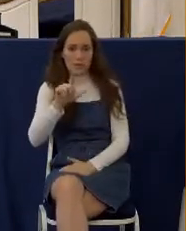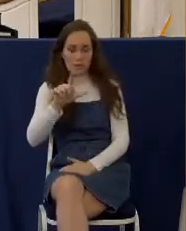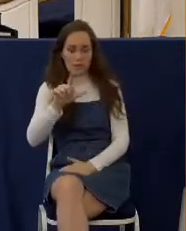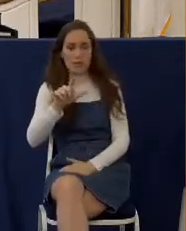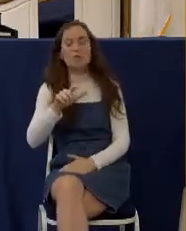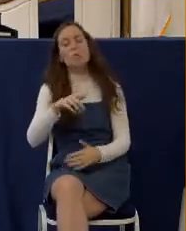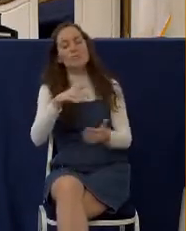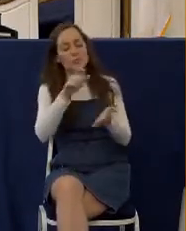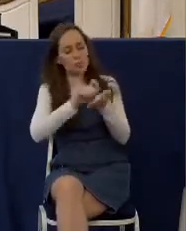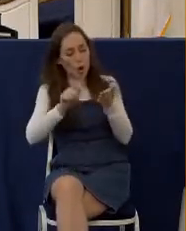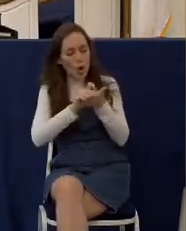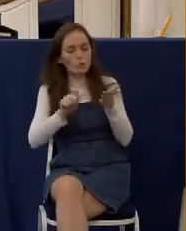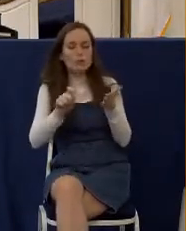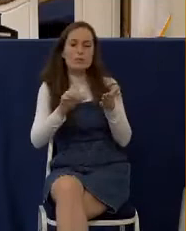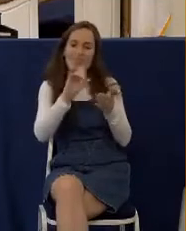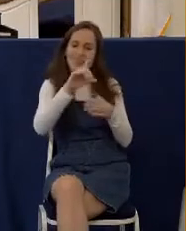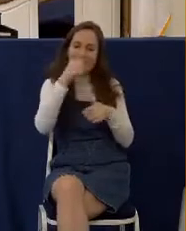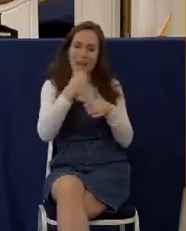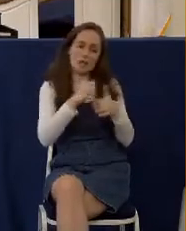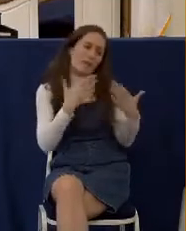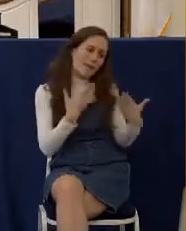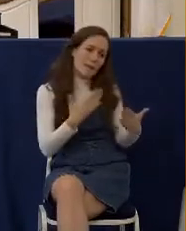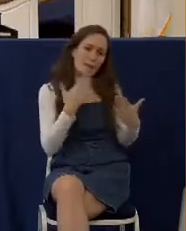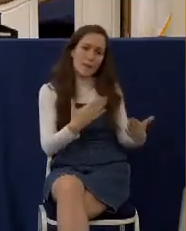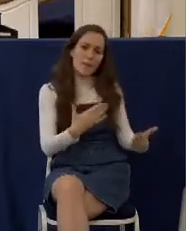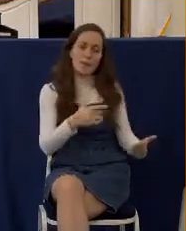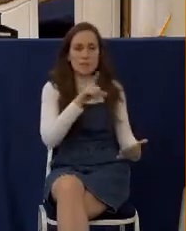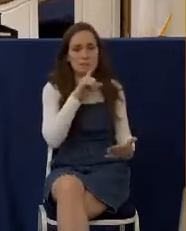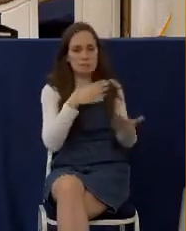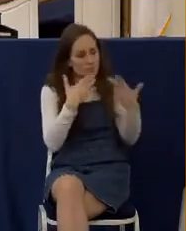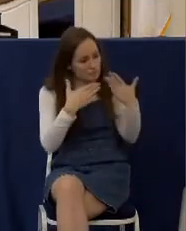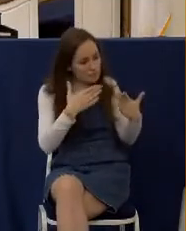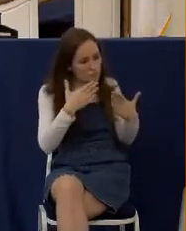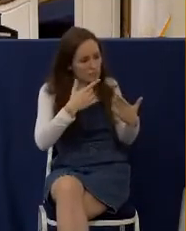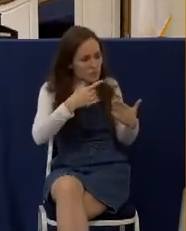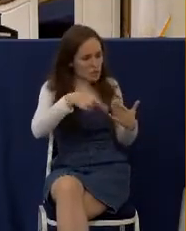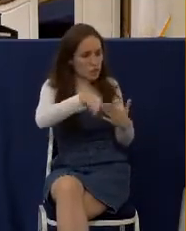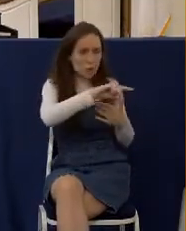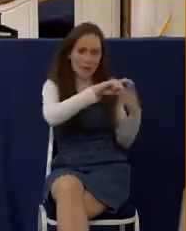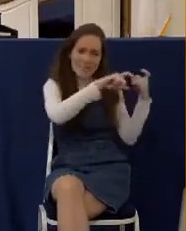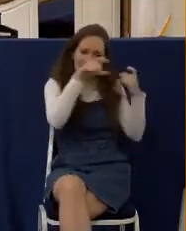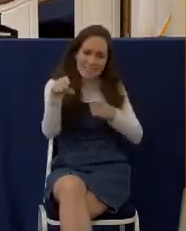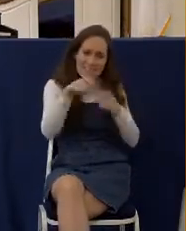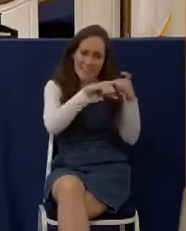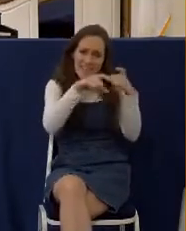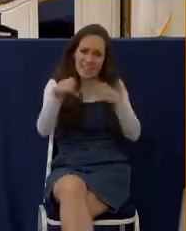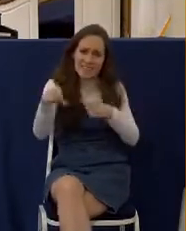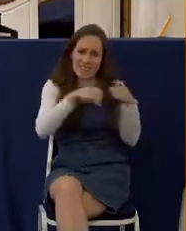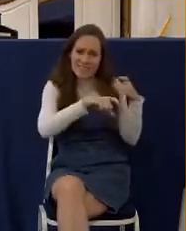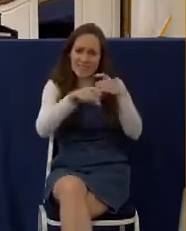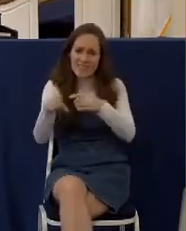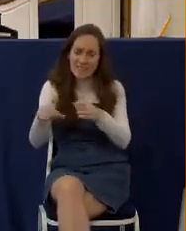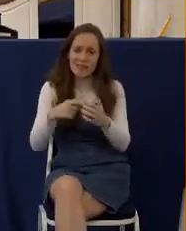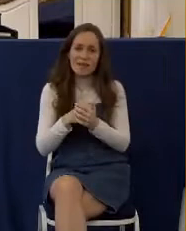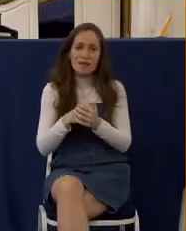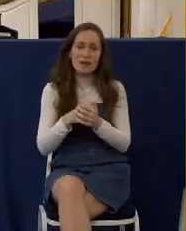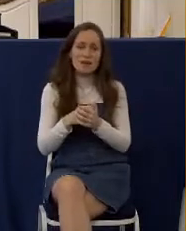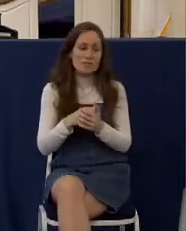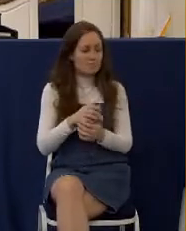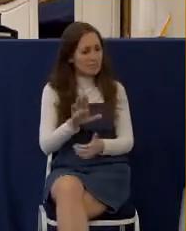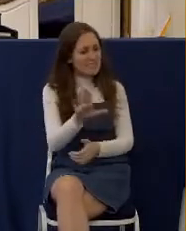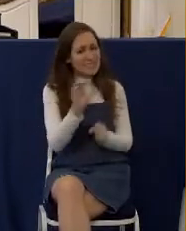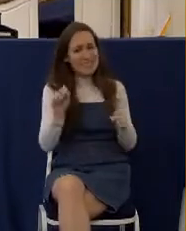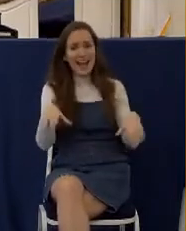at Philippi. And in that letter, he basically says, look, you know, your giving was like a gift, a